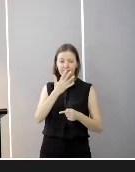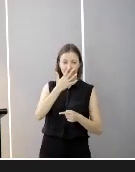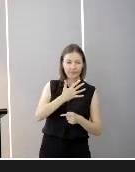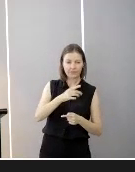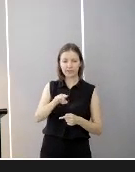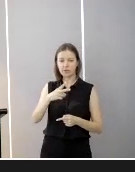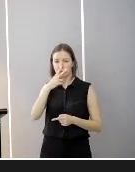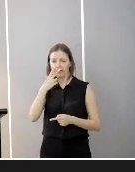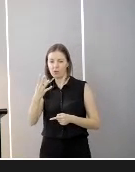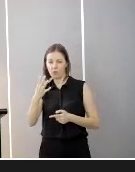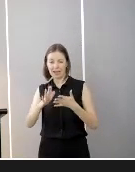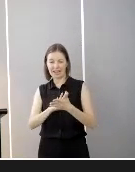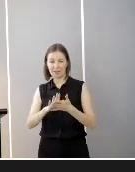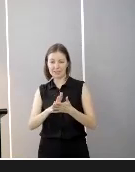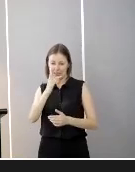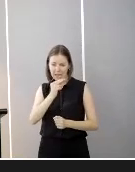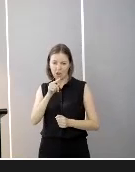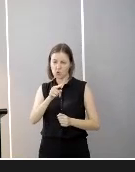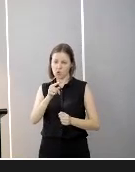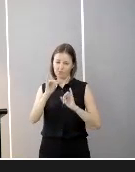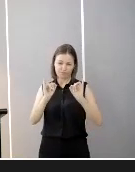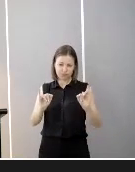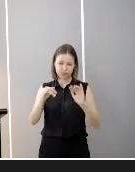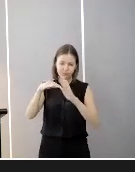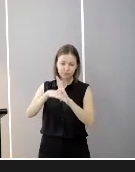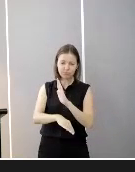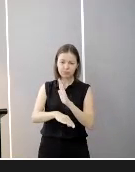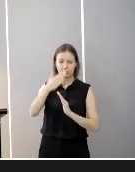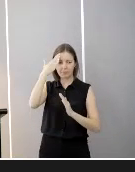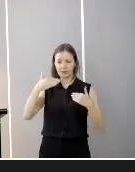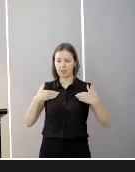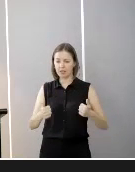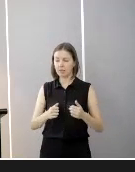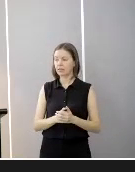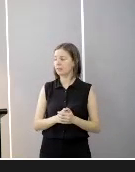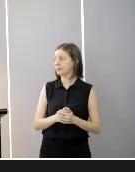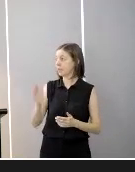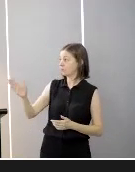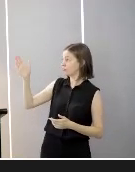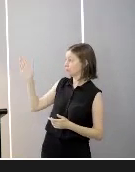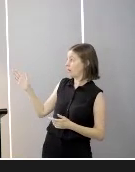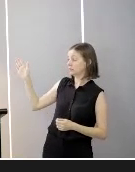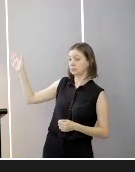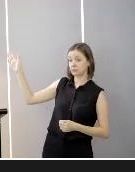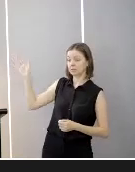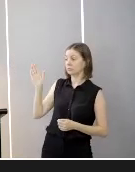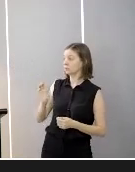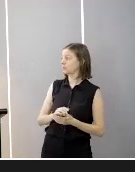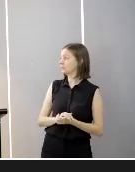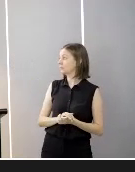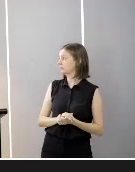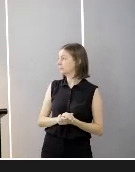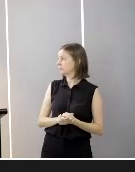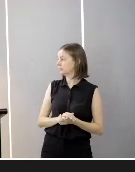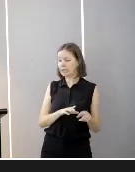are kind of dropping off in terms of their mental health. And then on the right, you see these same findings,